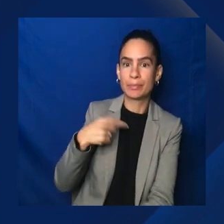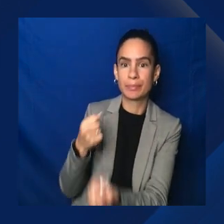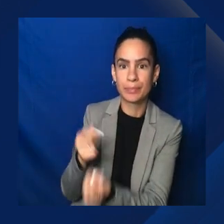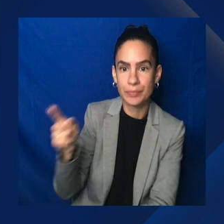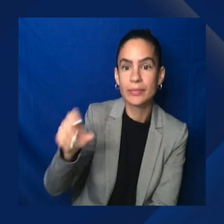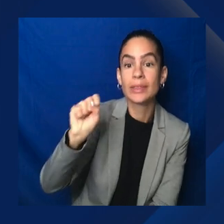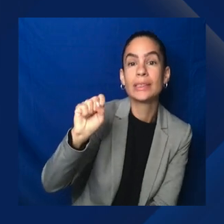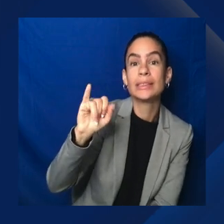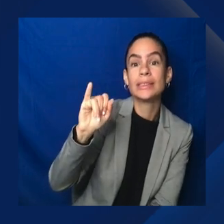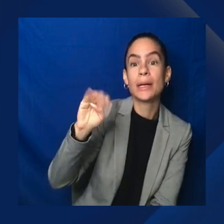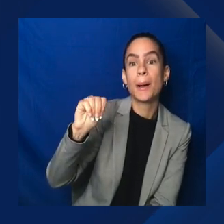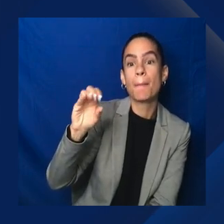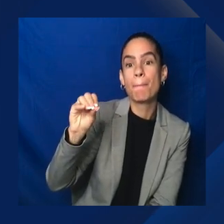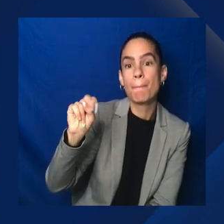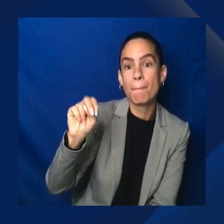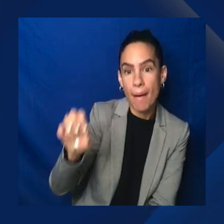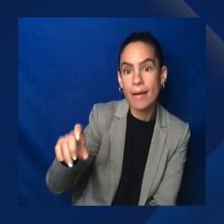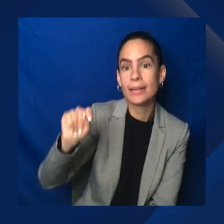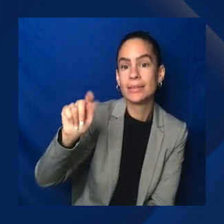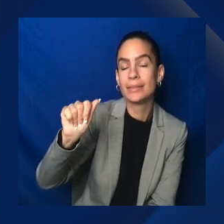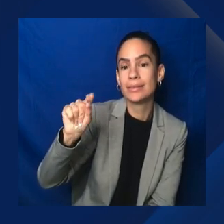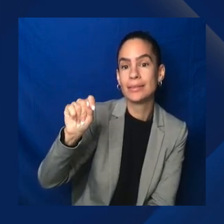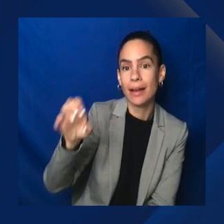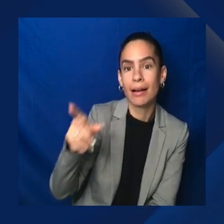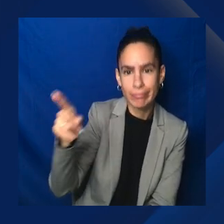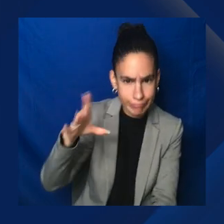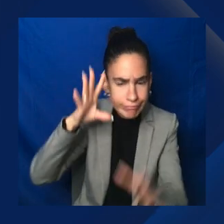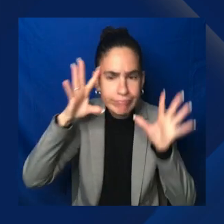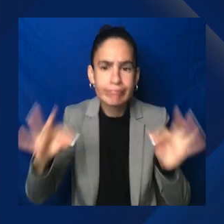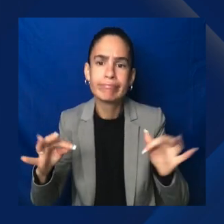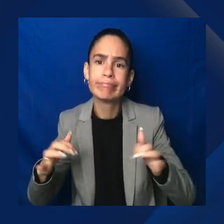Health, "because of my own birthing experience,